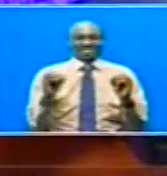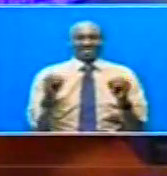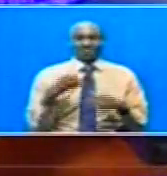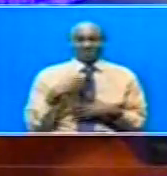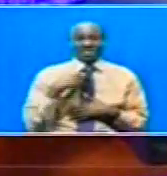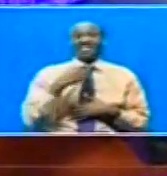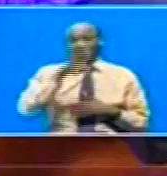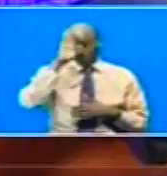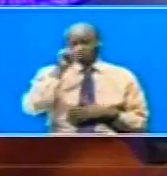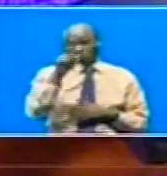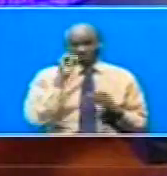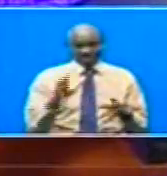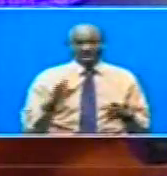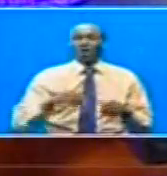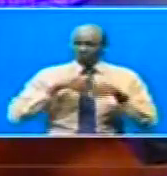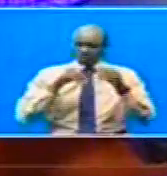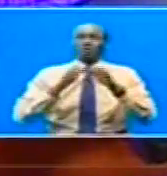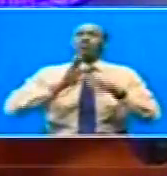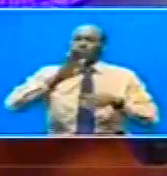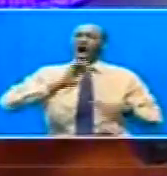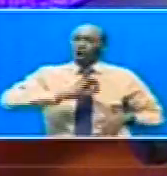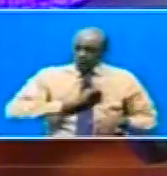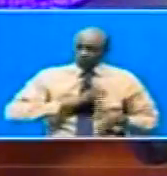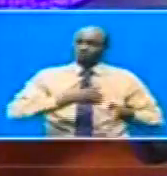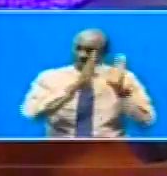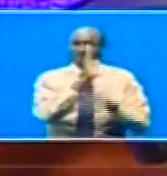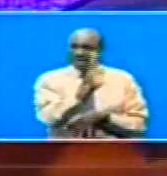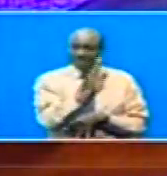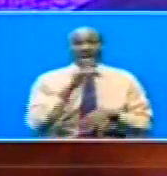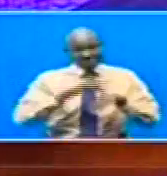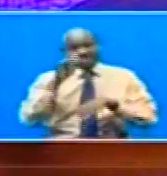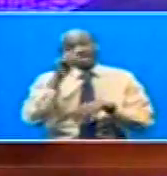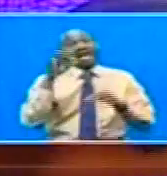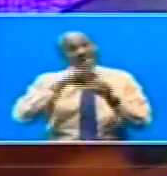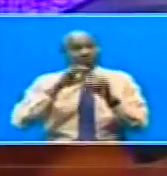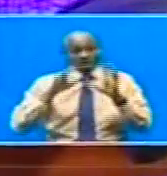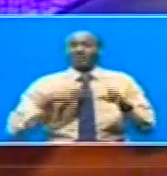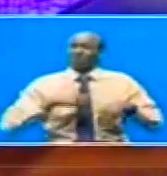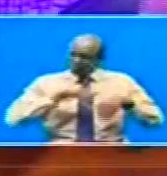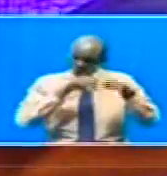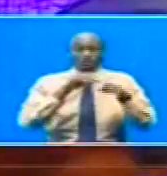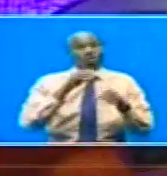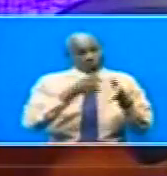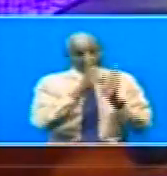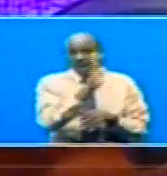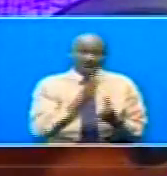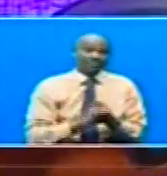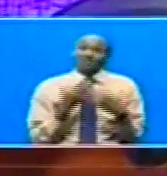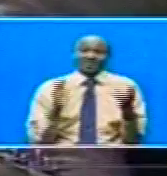you, and follow your own path. It will not affect me, it will not affect the election, but always follow your own path. And I've done